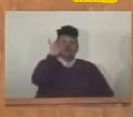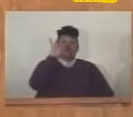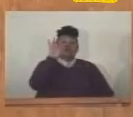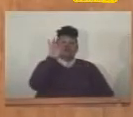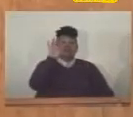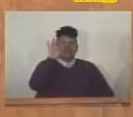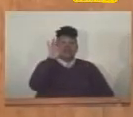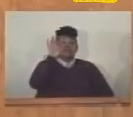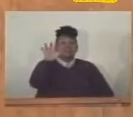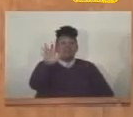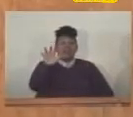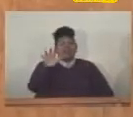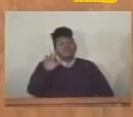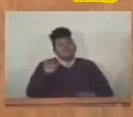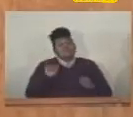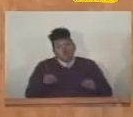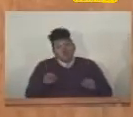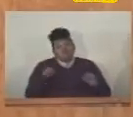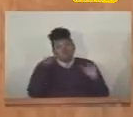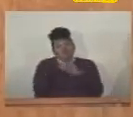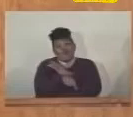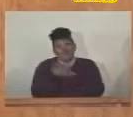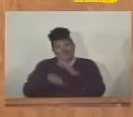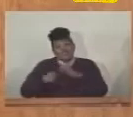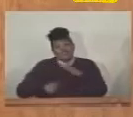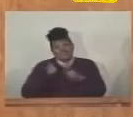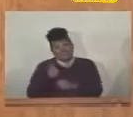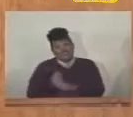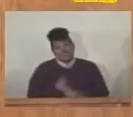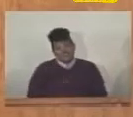1,895 likely murders.